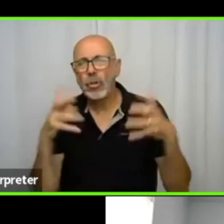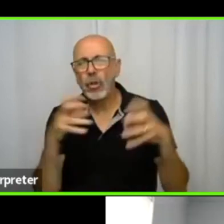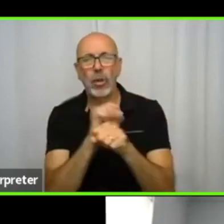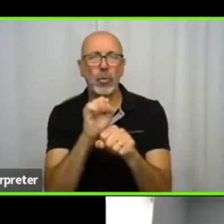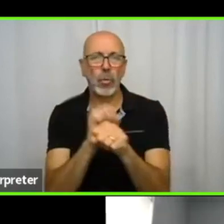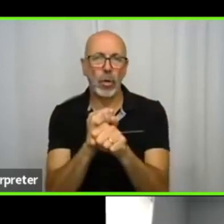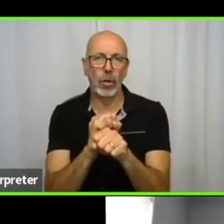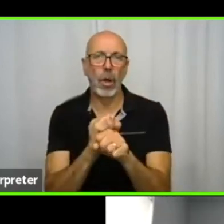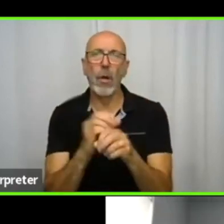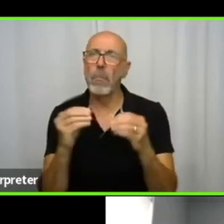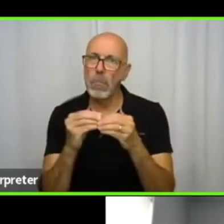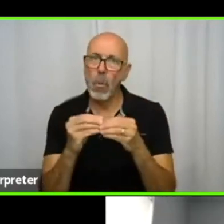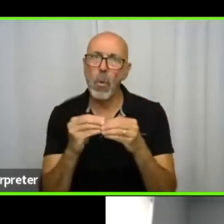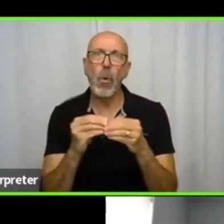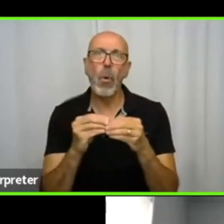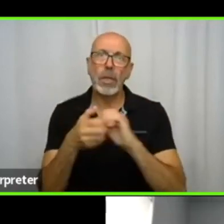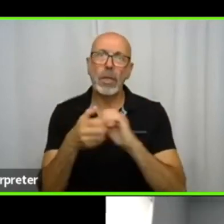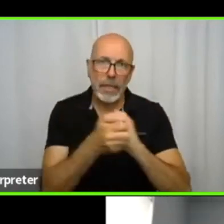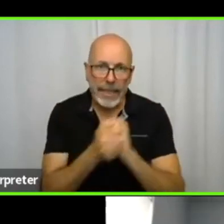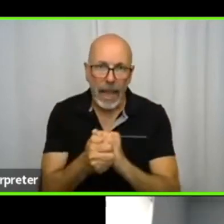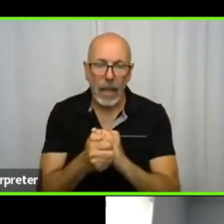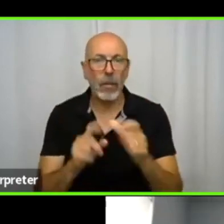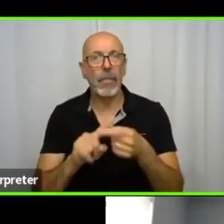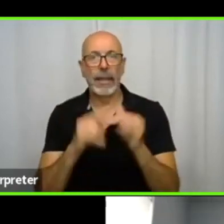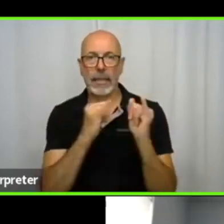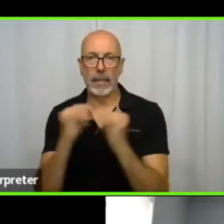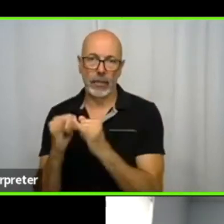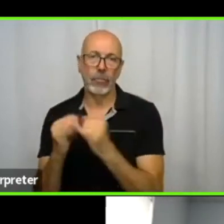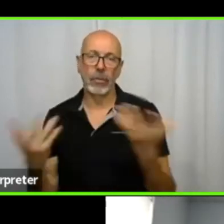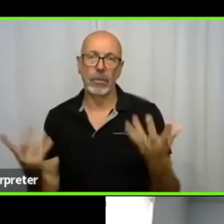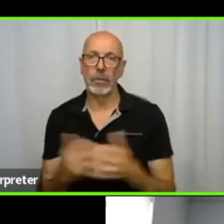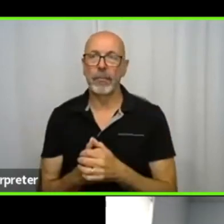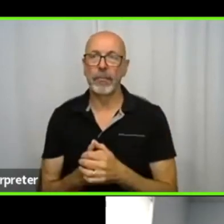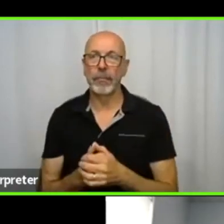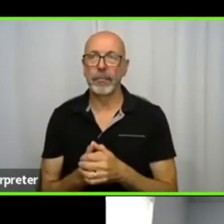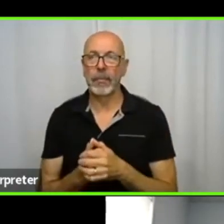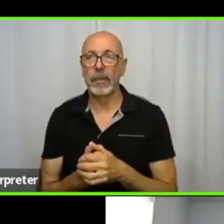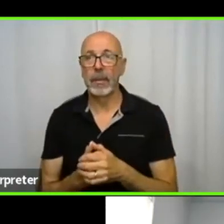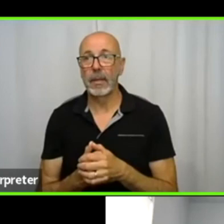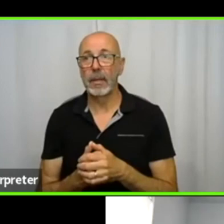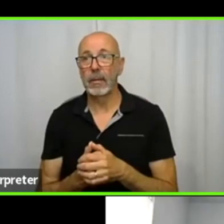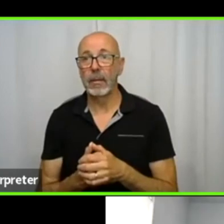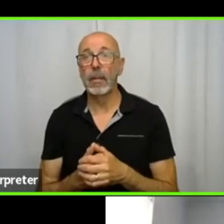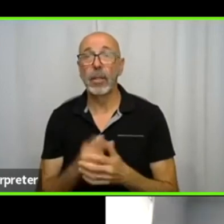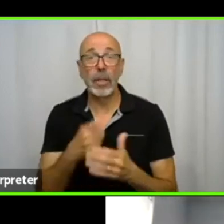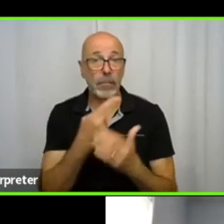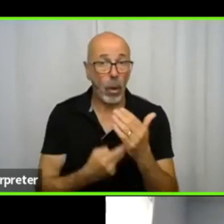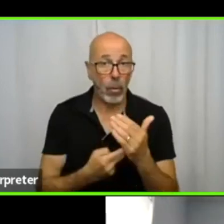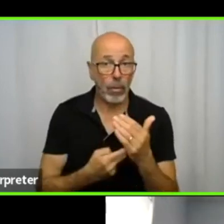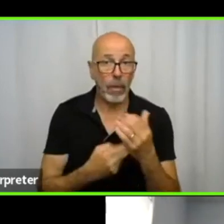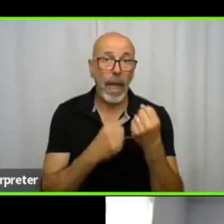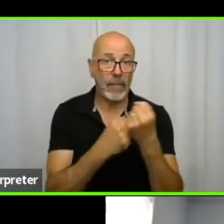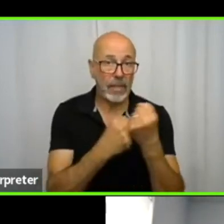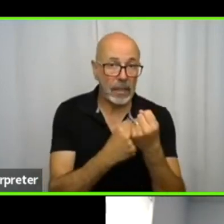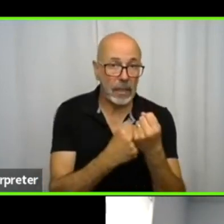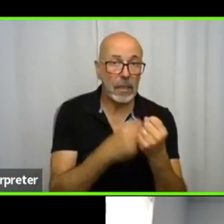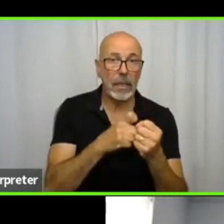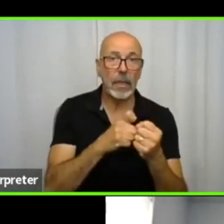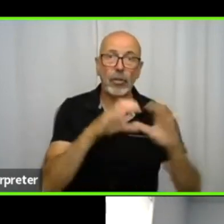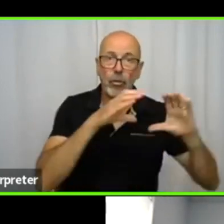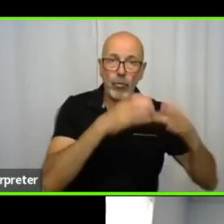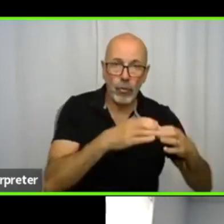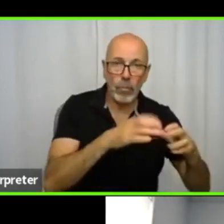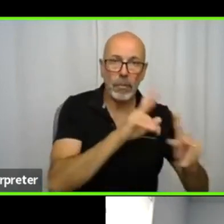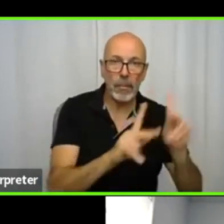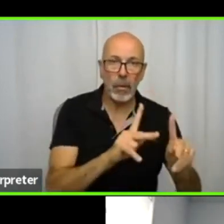coalition than we can as individuals. I was going to say, it takes both. Advocacy requires both groups of people working